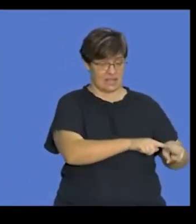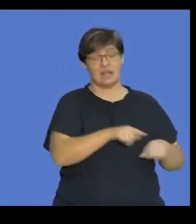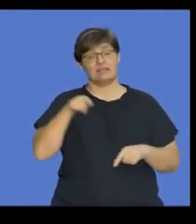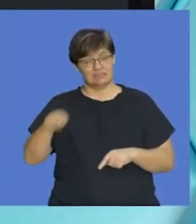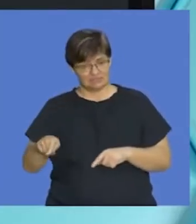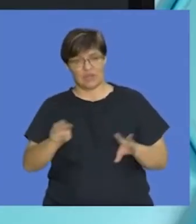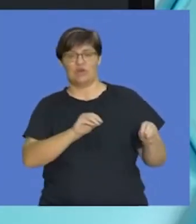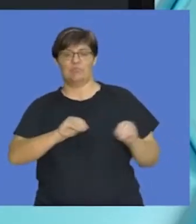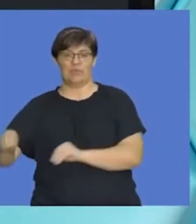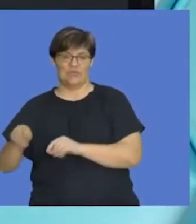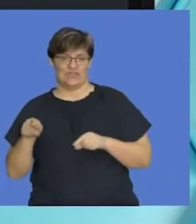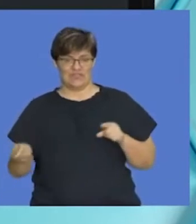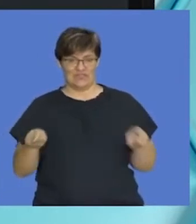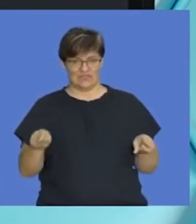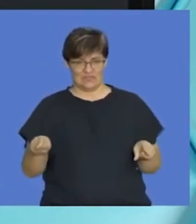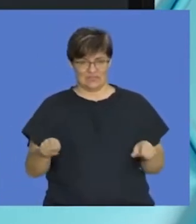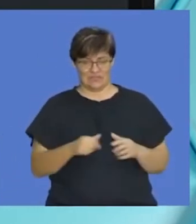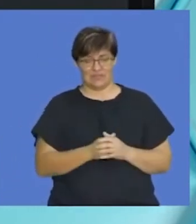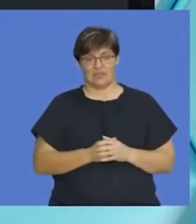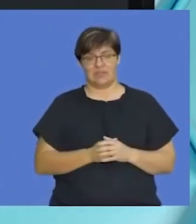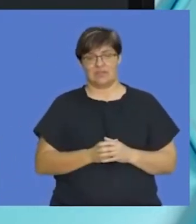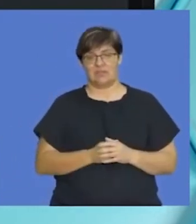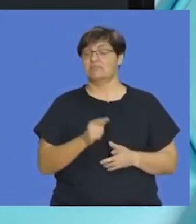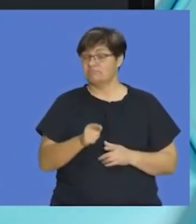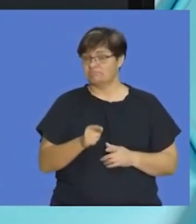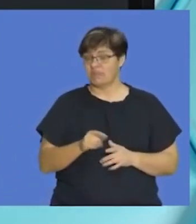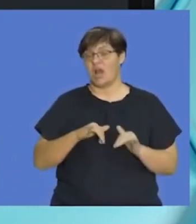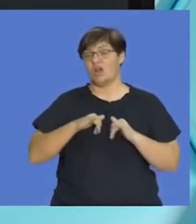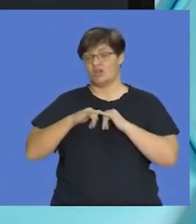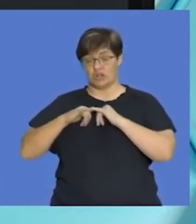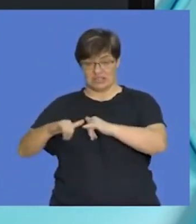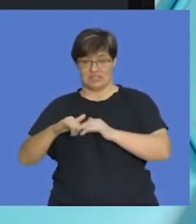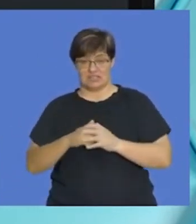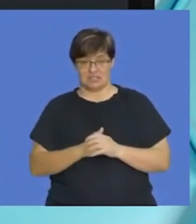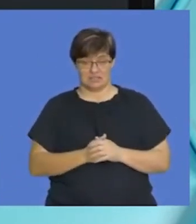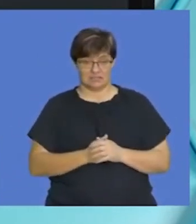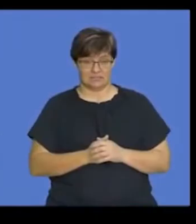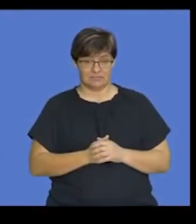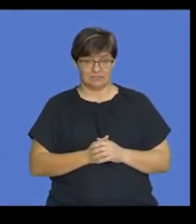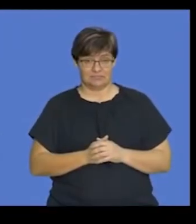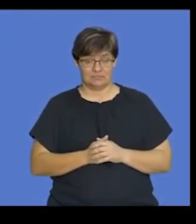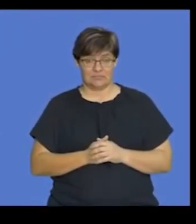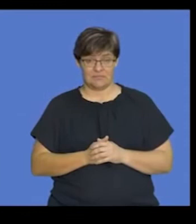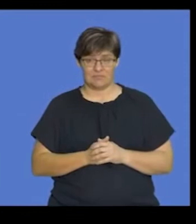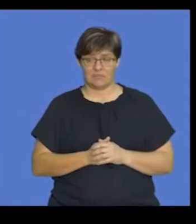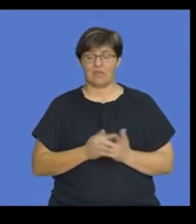stationary, kinetic, moving, okay? Now that's a constant.